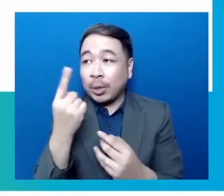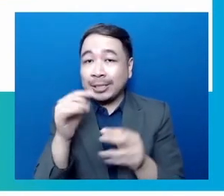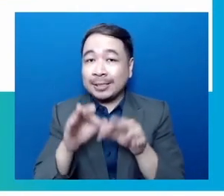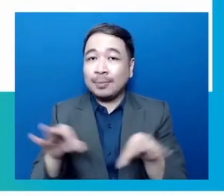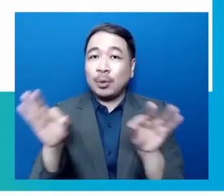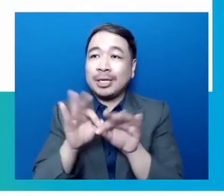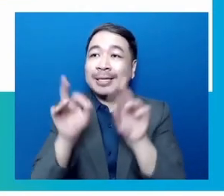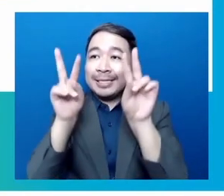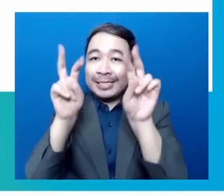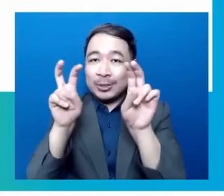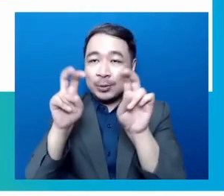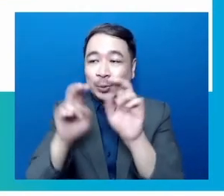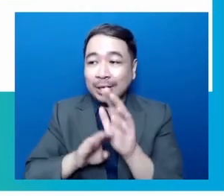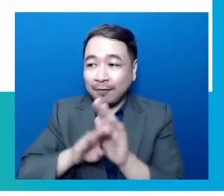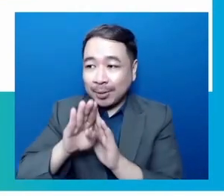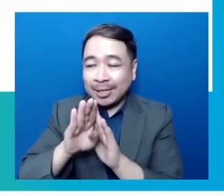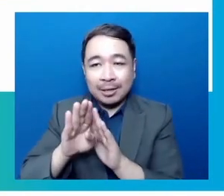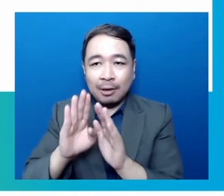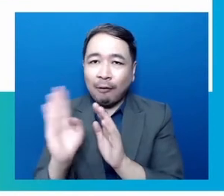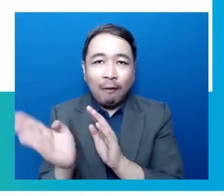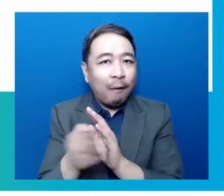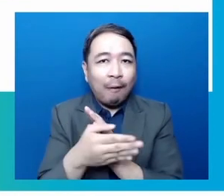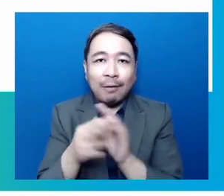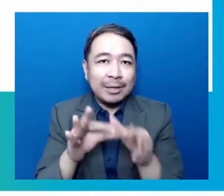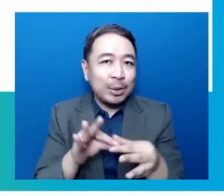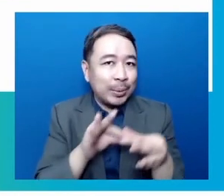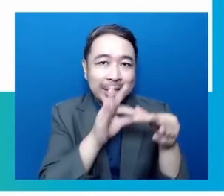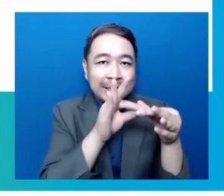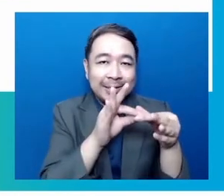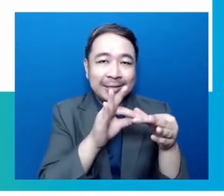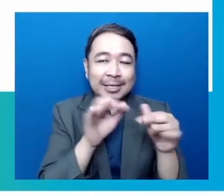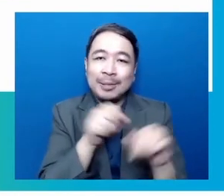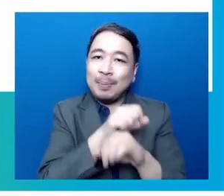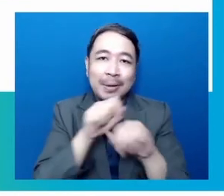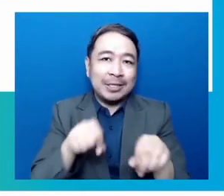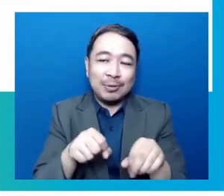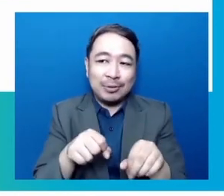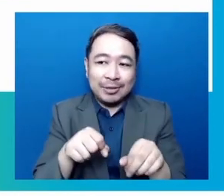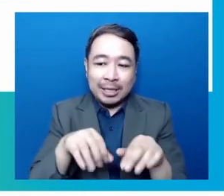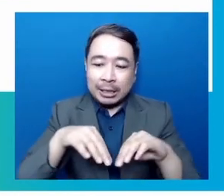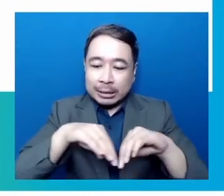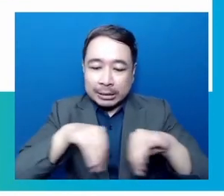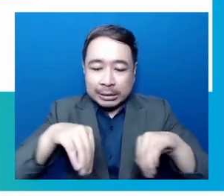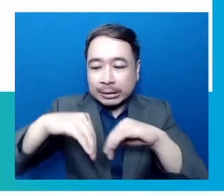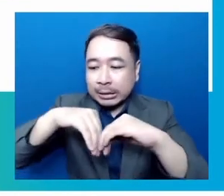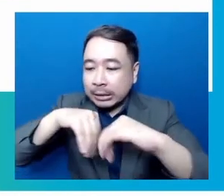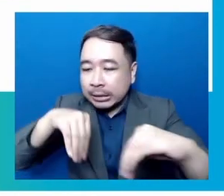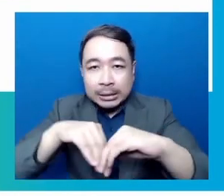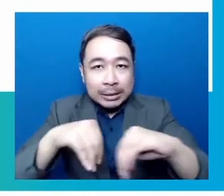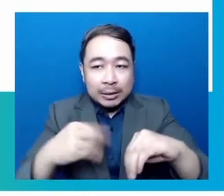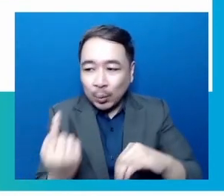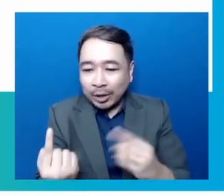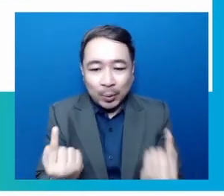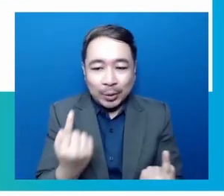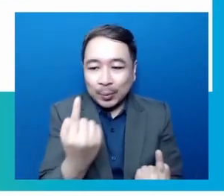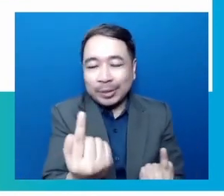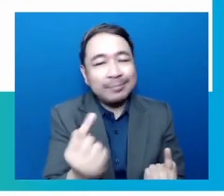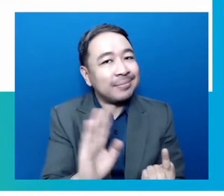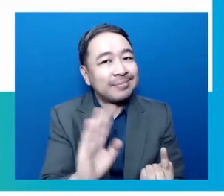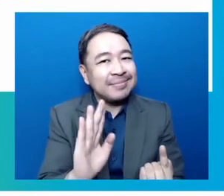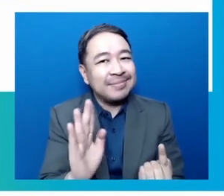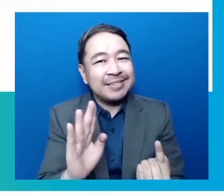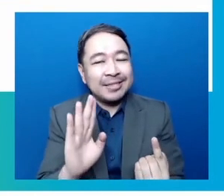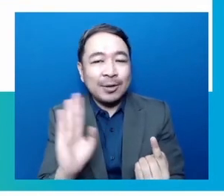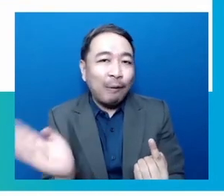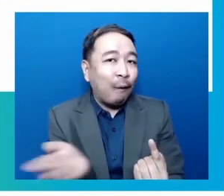connected. And it's very hard to isolate development issues to one sector or one policy.